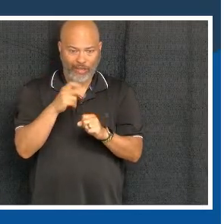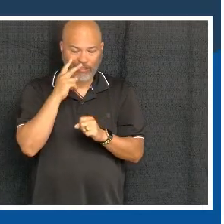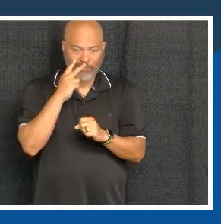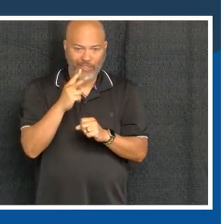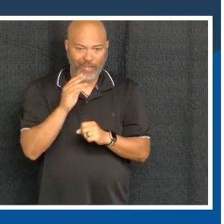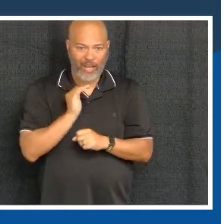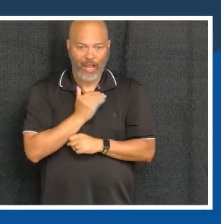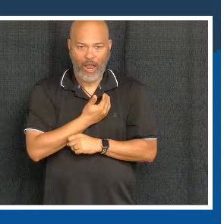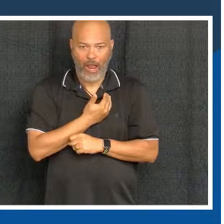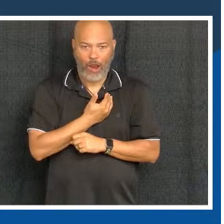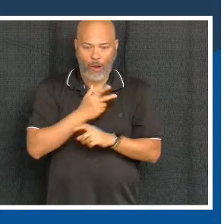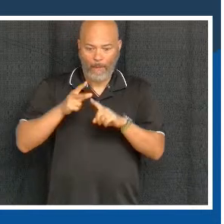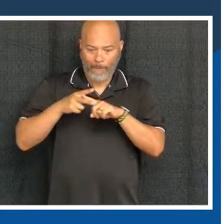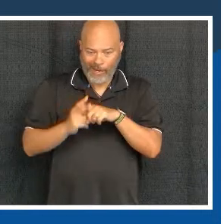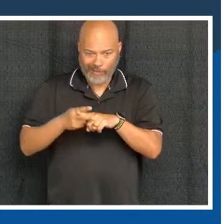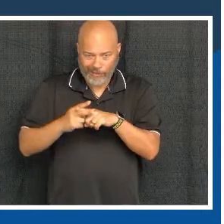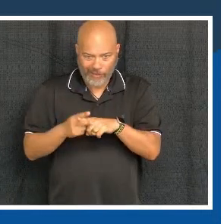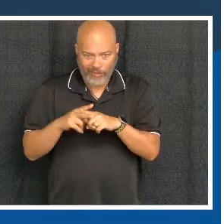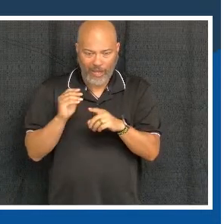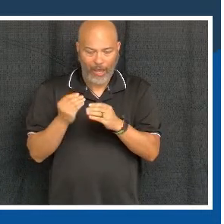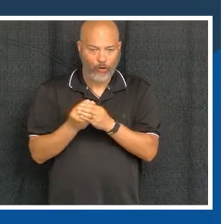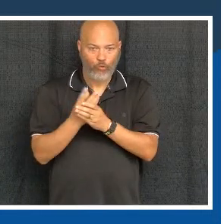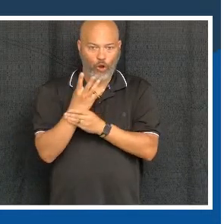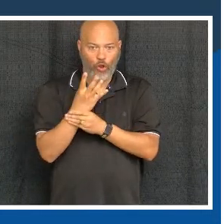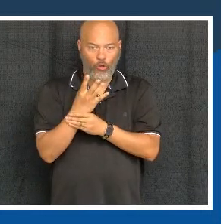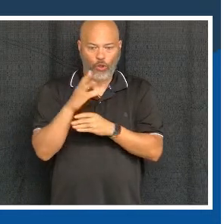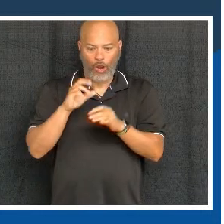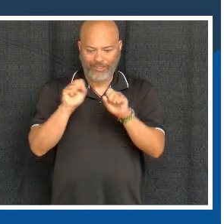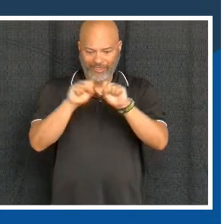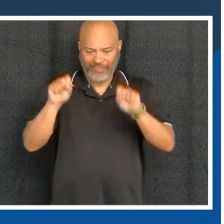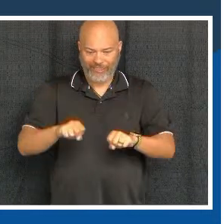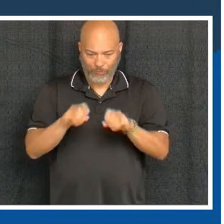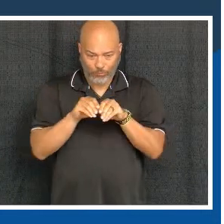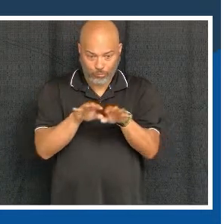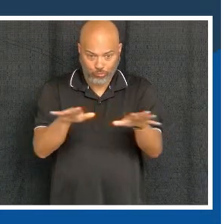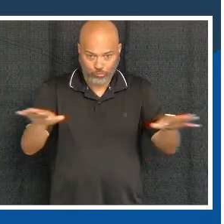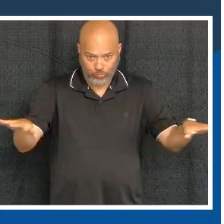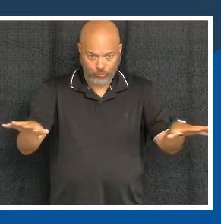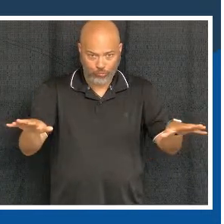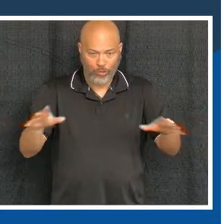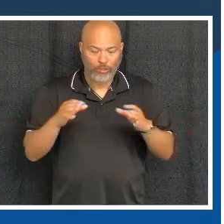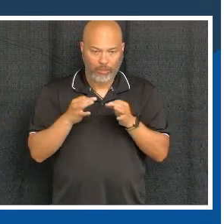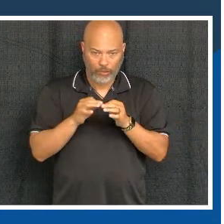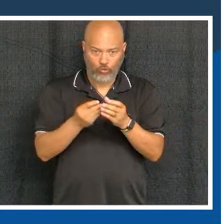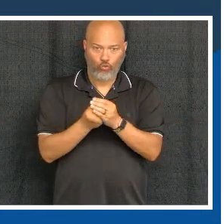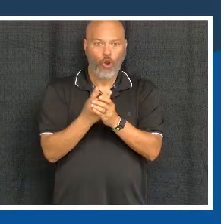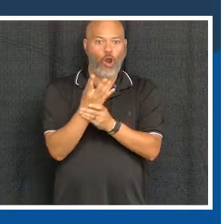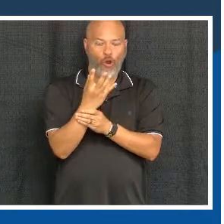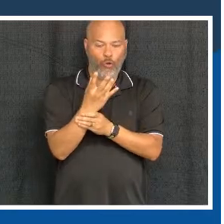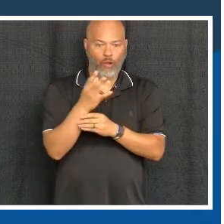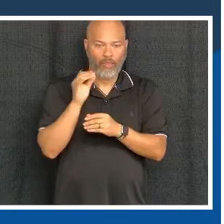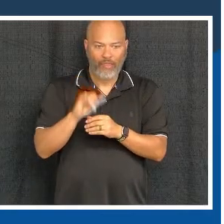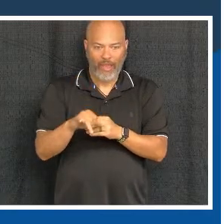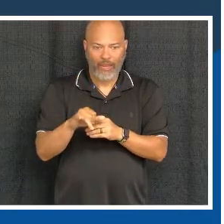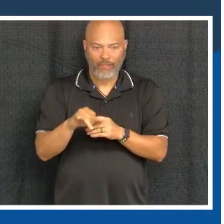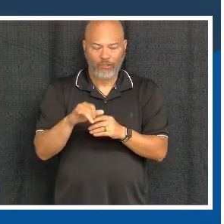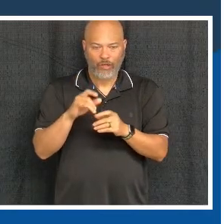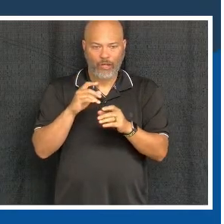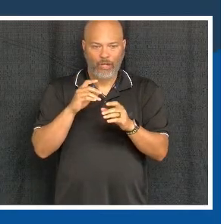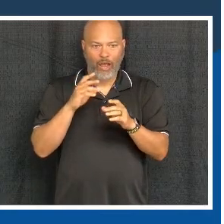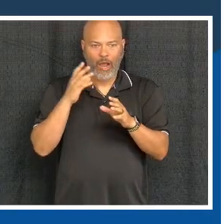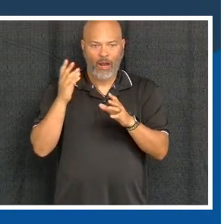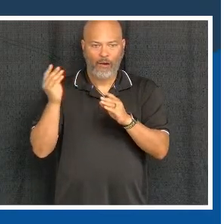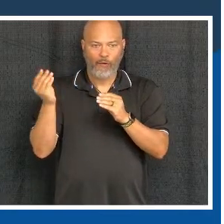our maintenance and our growth of our distribution system continues to grow. This is the distribution, transmission,